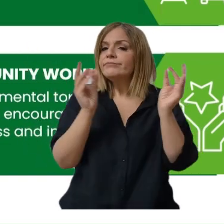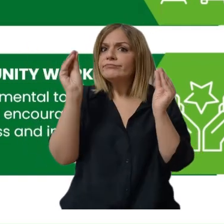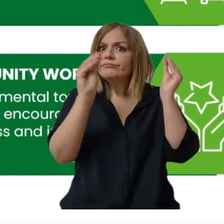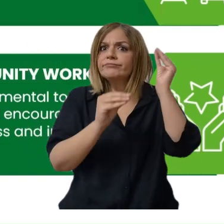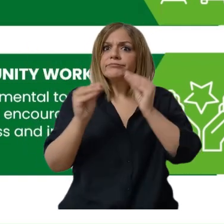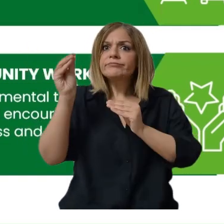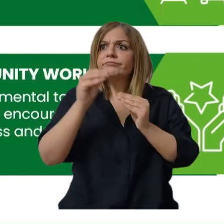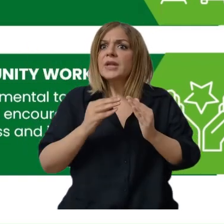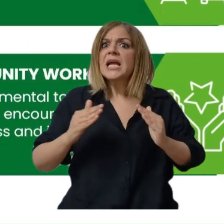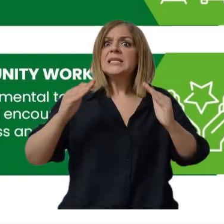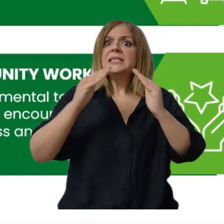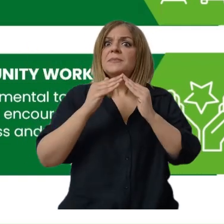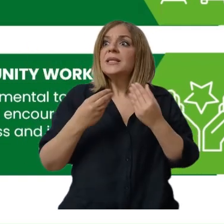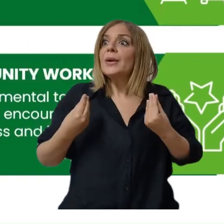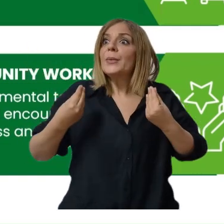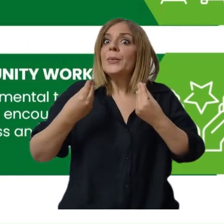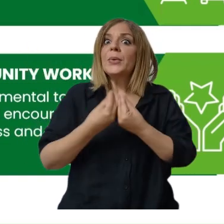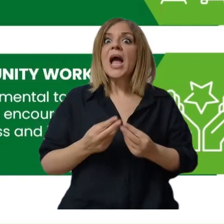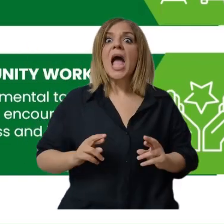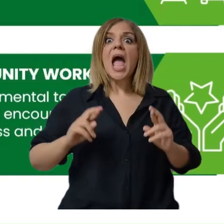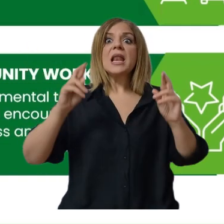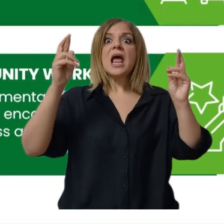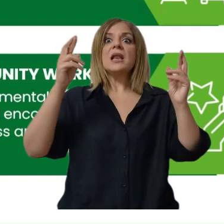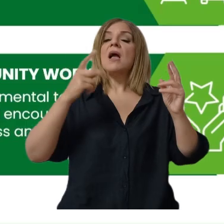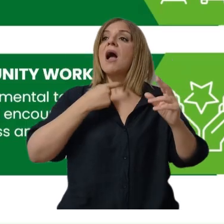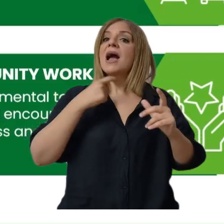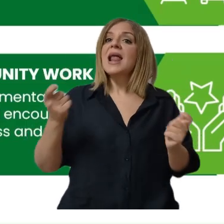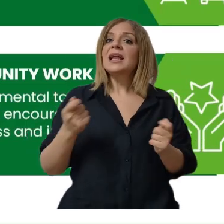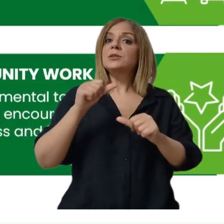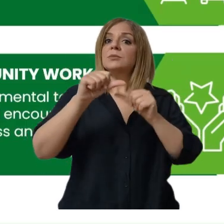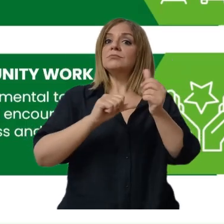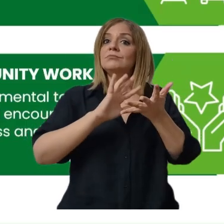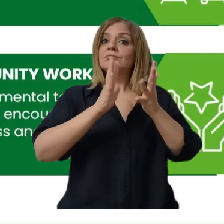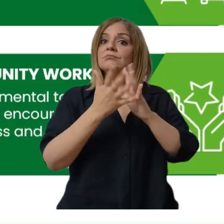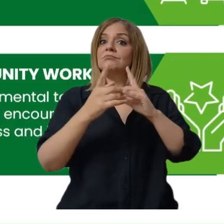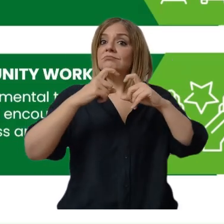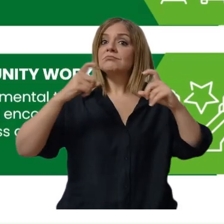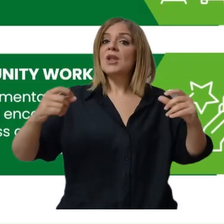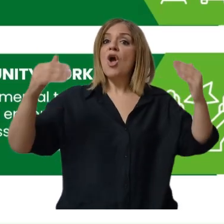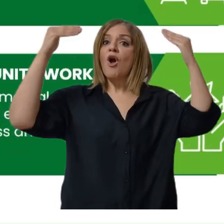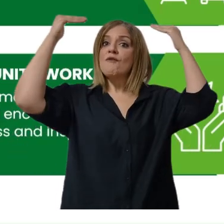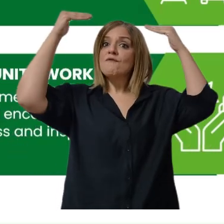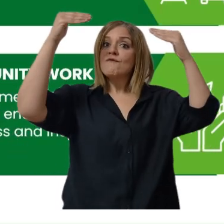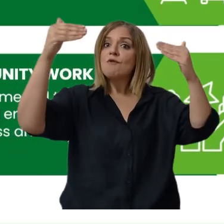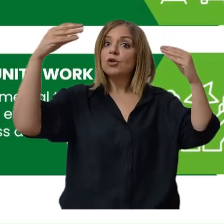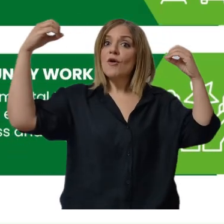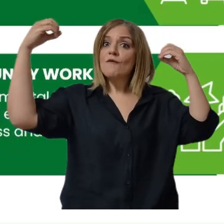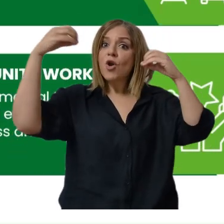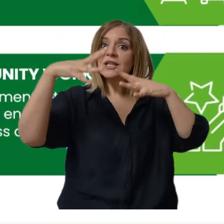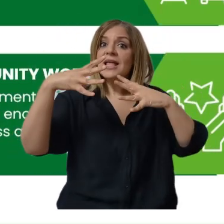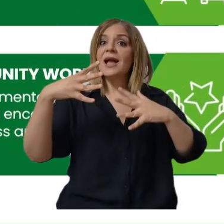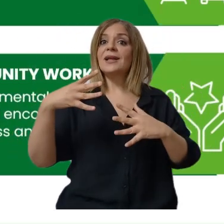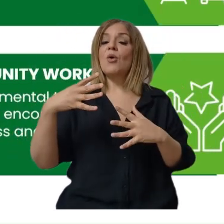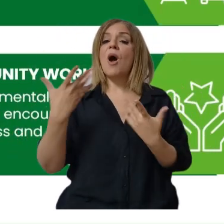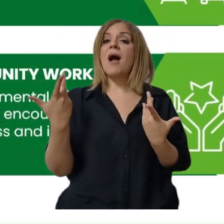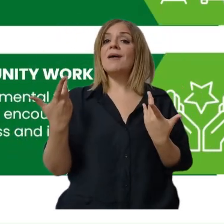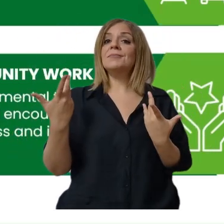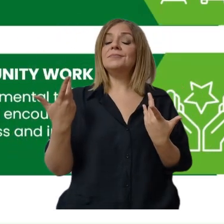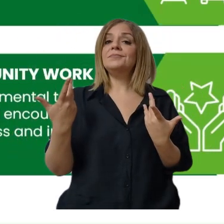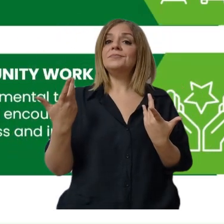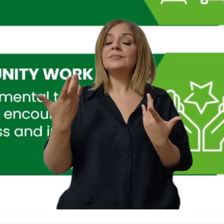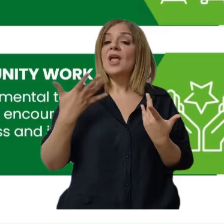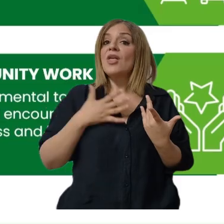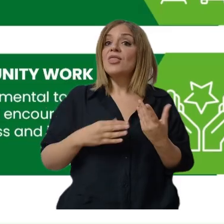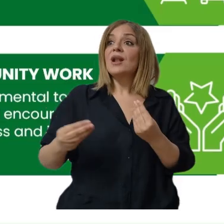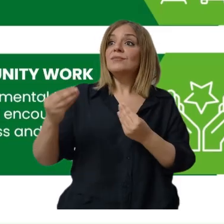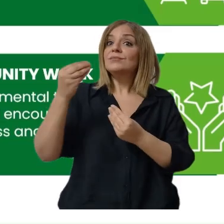energy efficient homes, use recycled materials and install solar panels for better installation